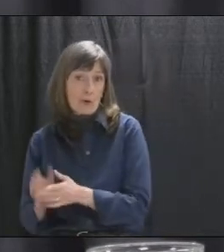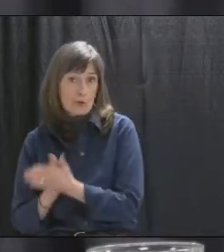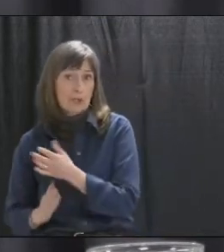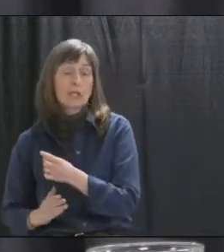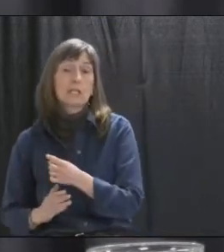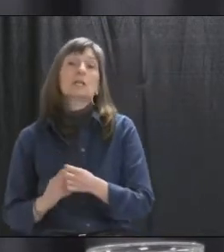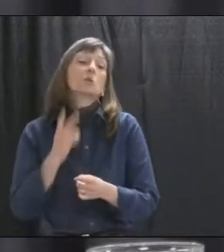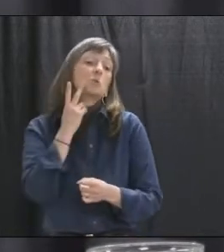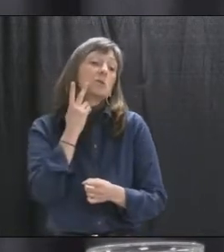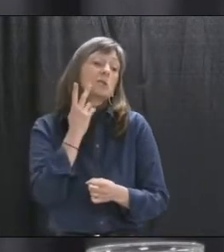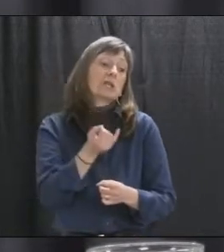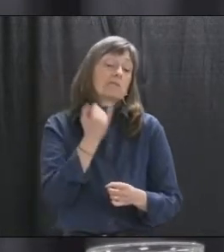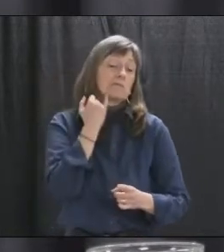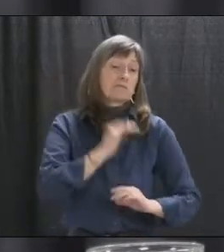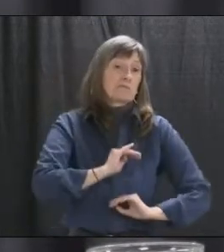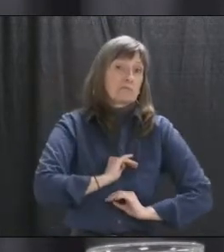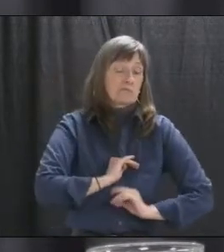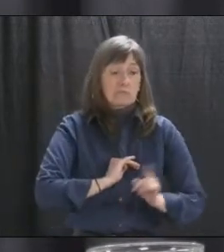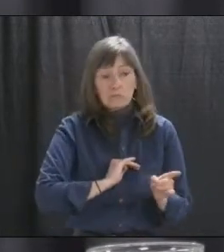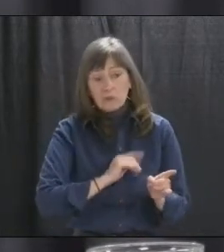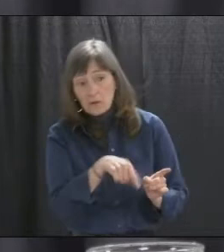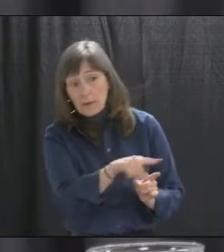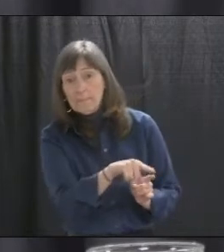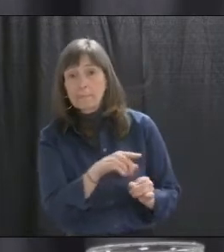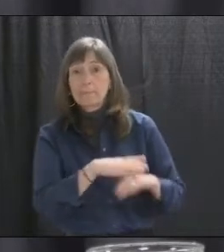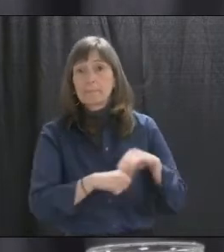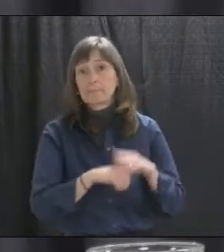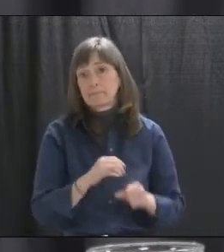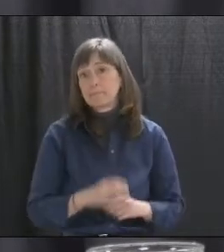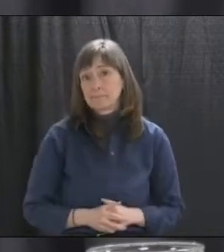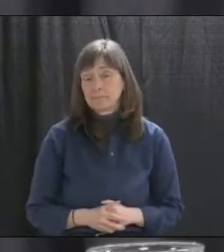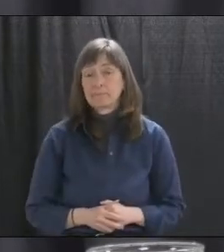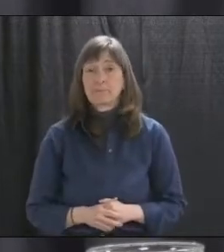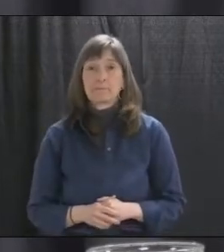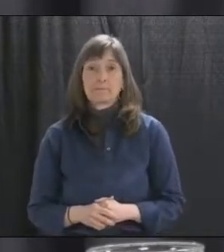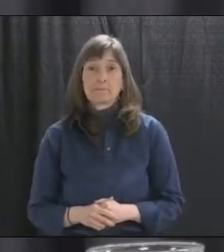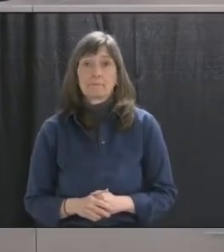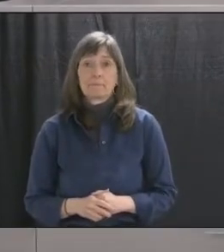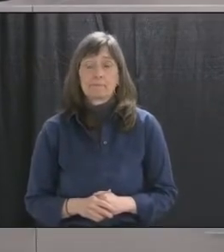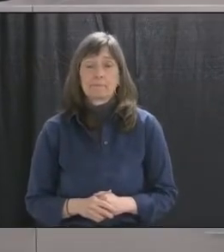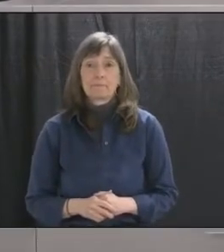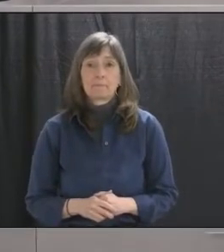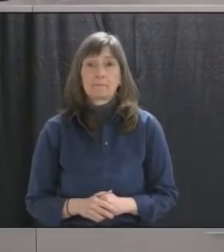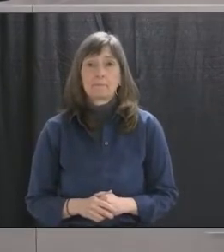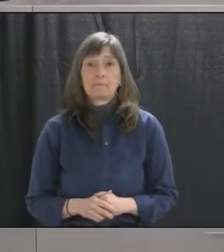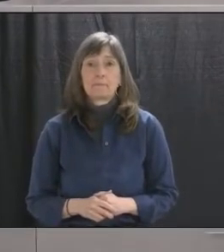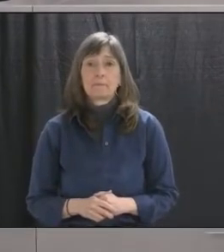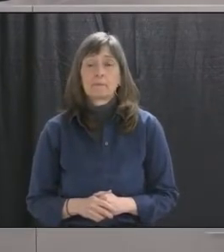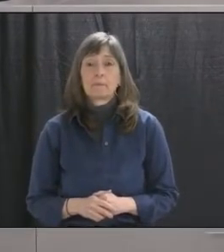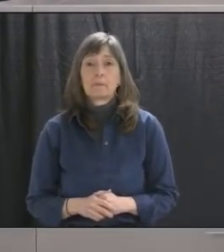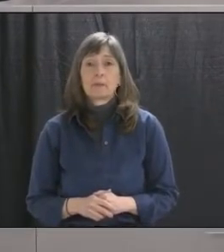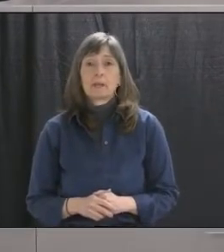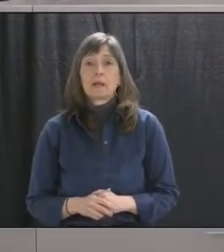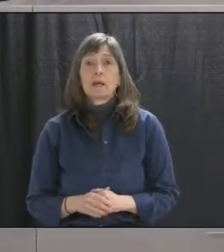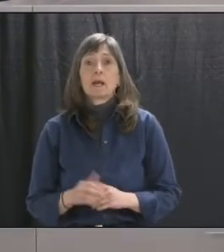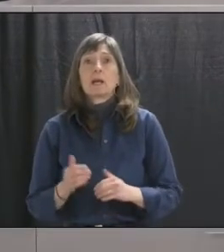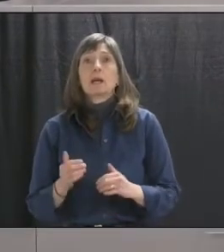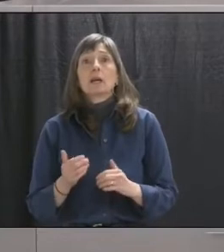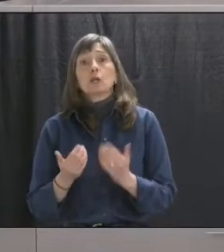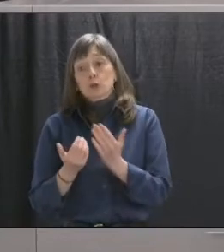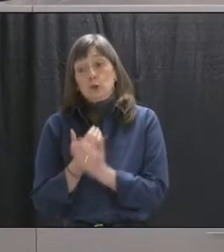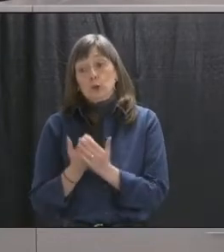to make the residents and inhabitants of that area feel more comfortable. The number of new cases we've seen continues to